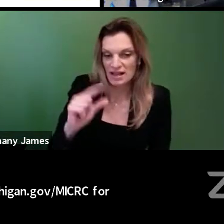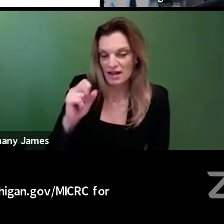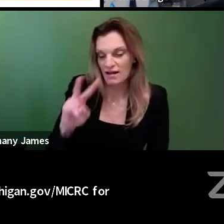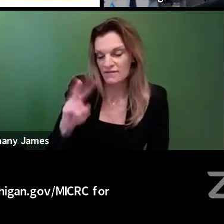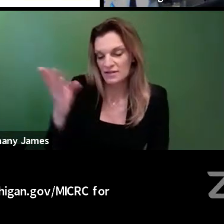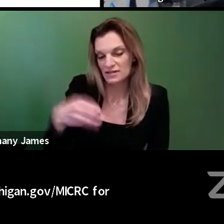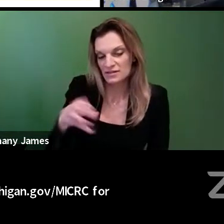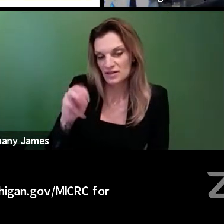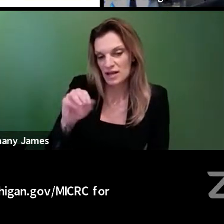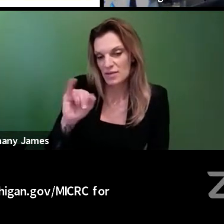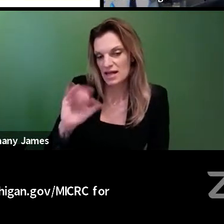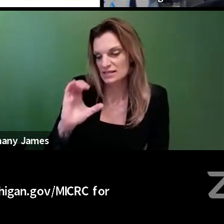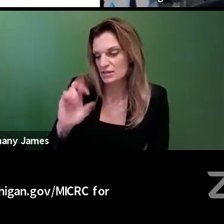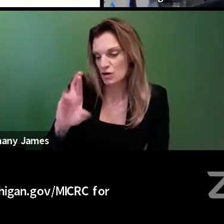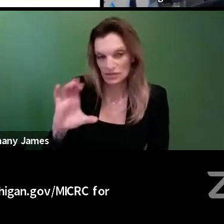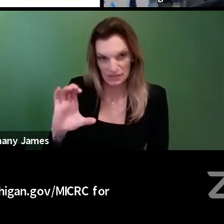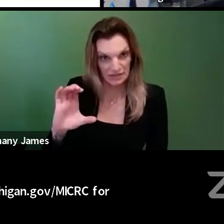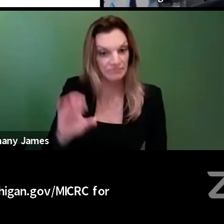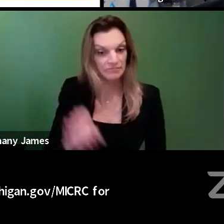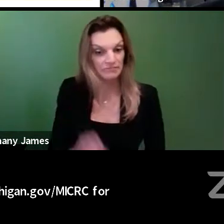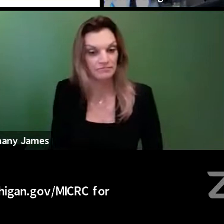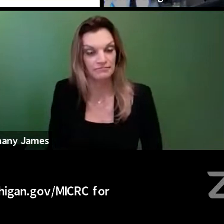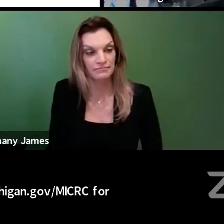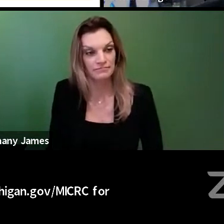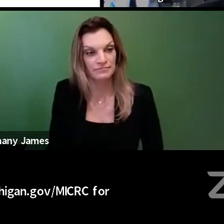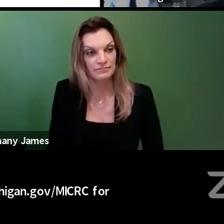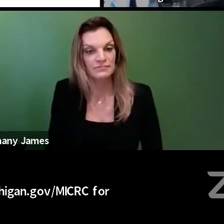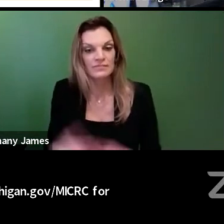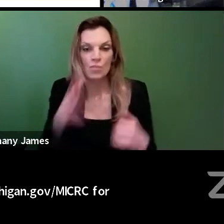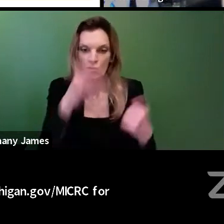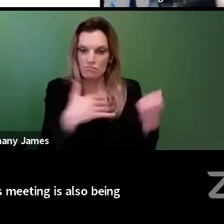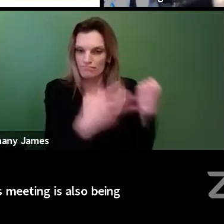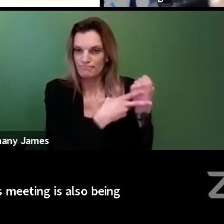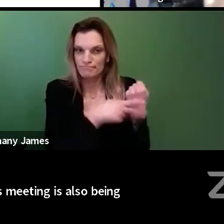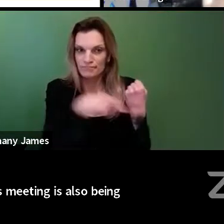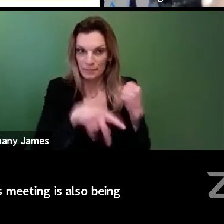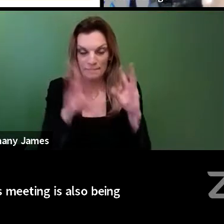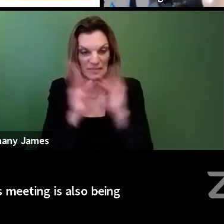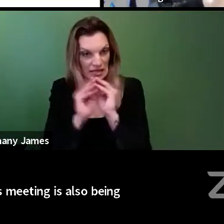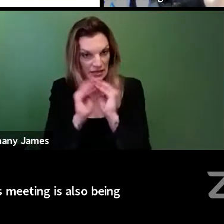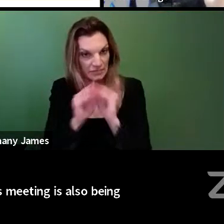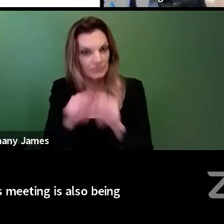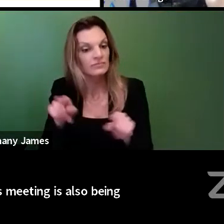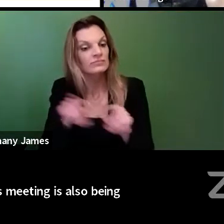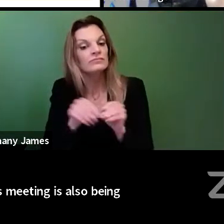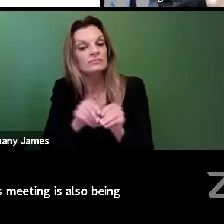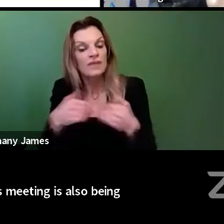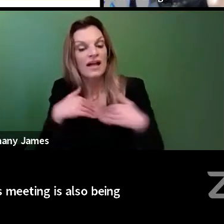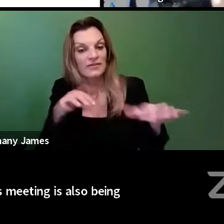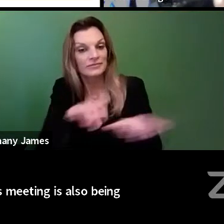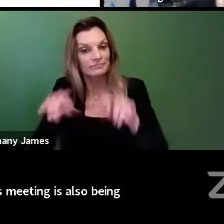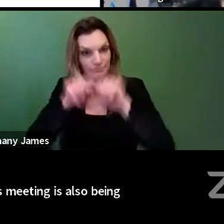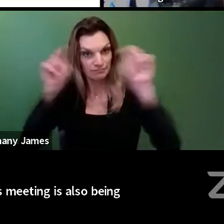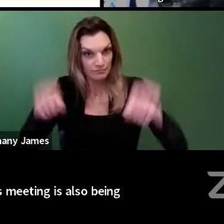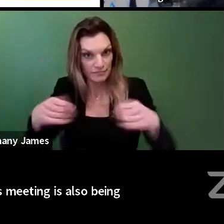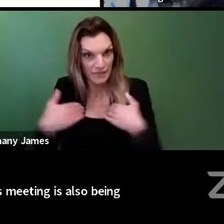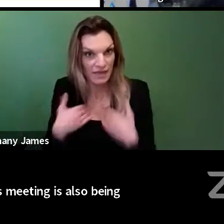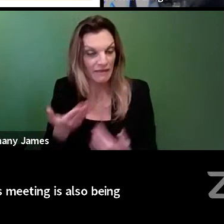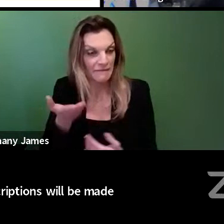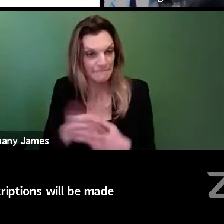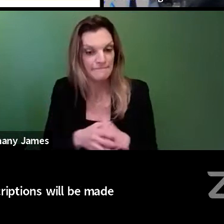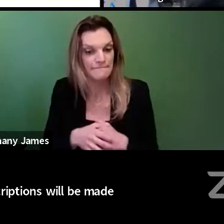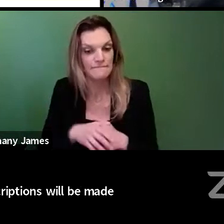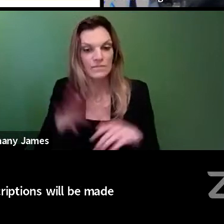www.michigan.gov/MICRC for viewing at a later date. This meeting is also being transcribed, and those transcriptions will be made available